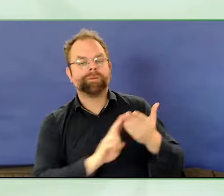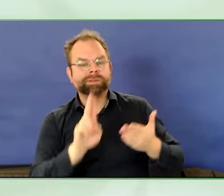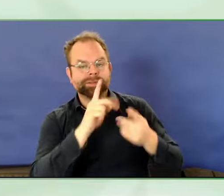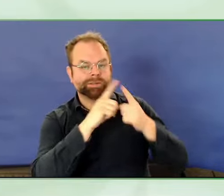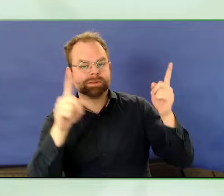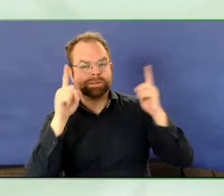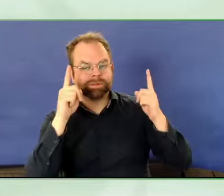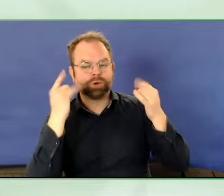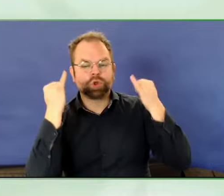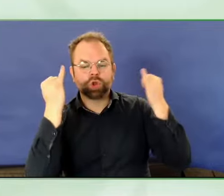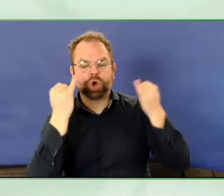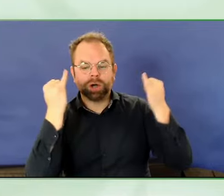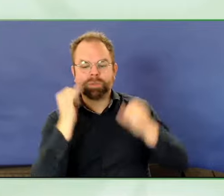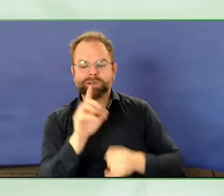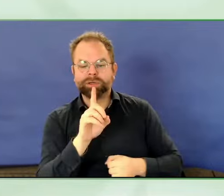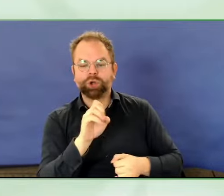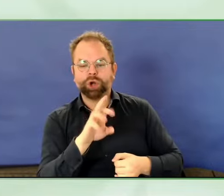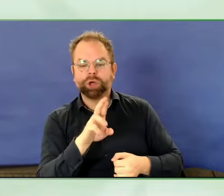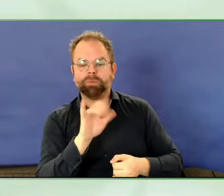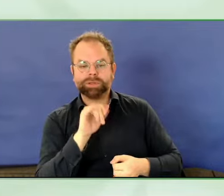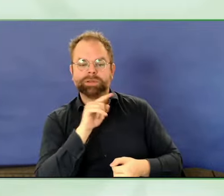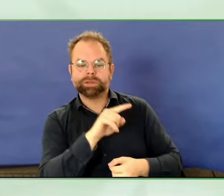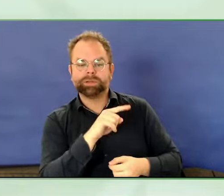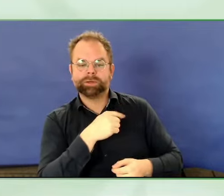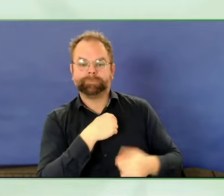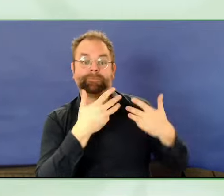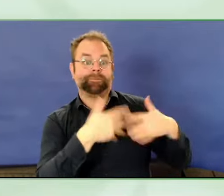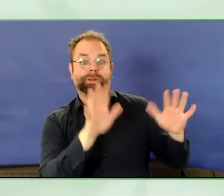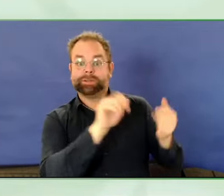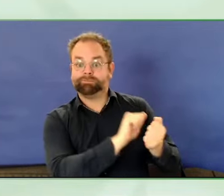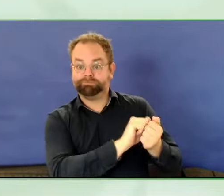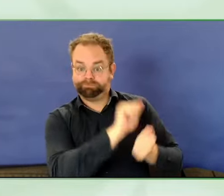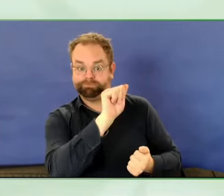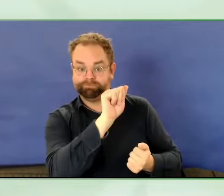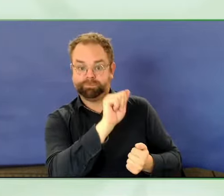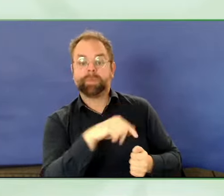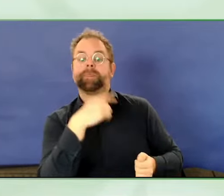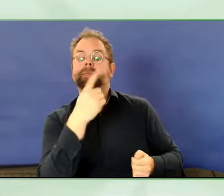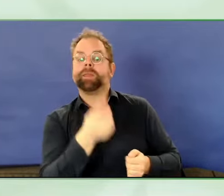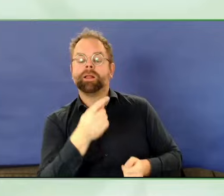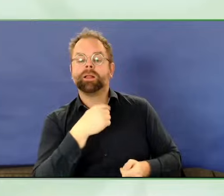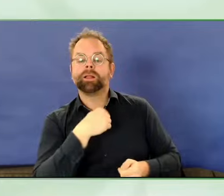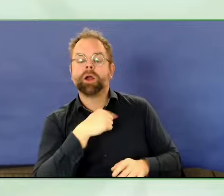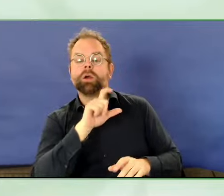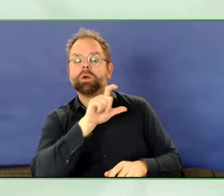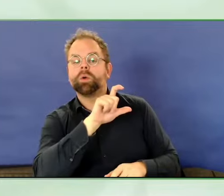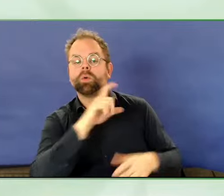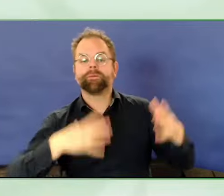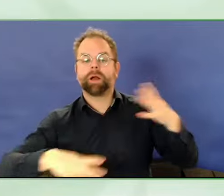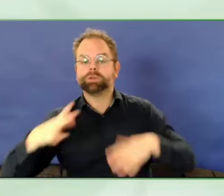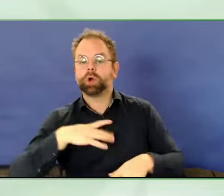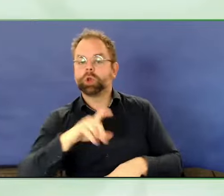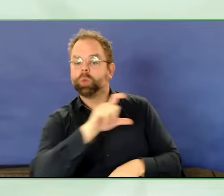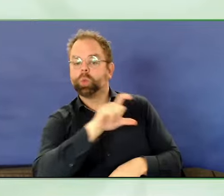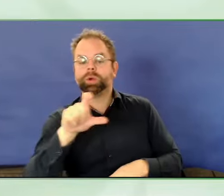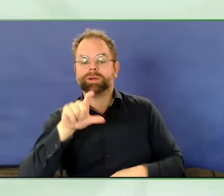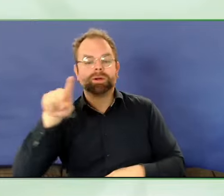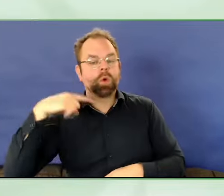mentors. And the last thing, I applied for this mentoring